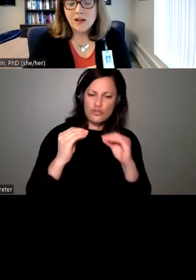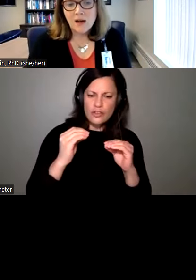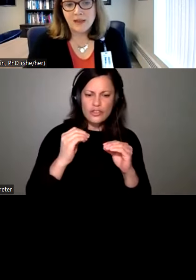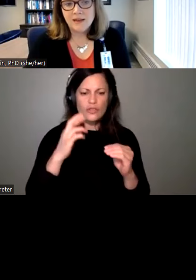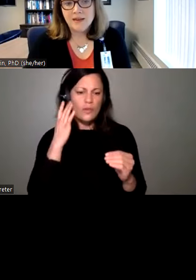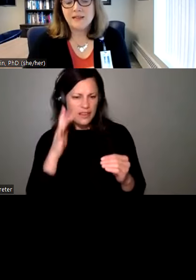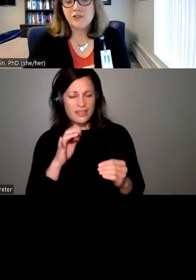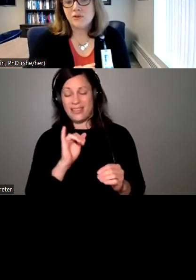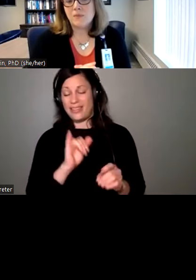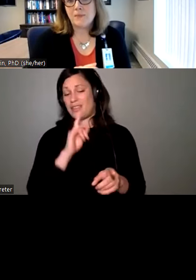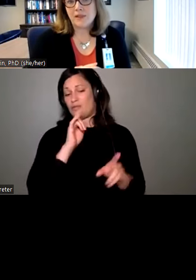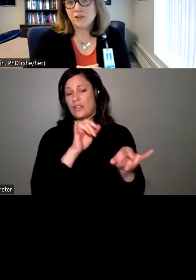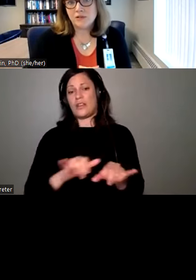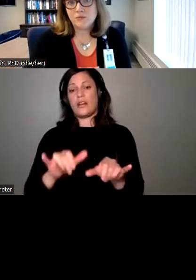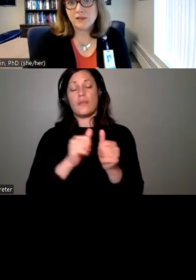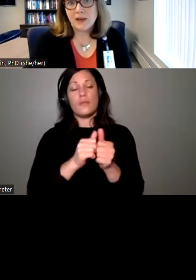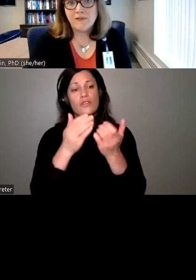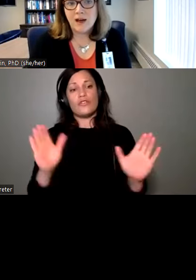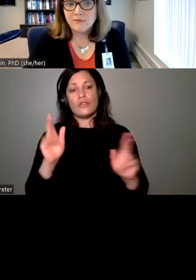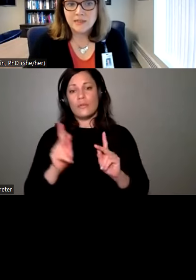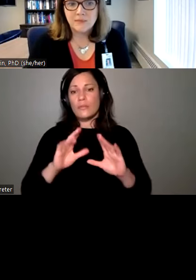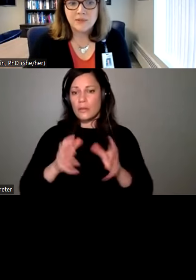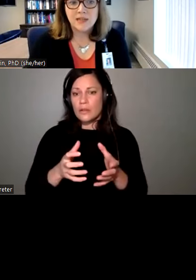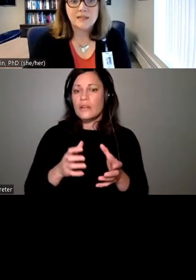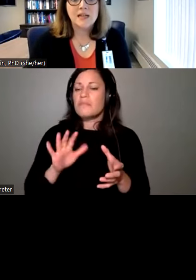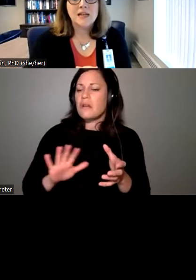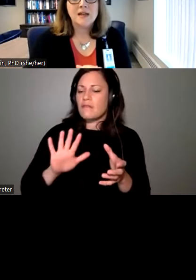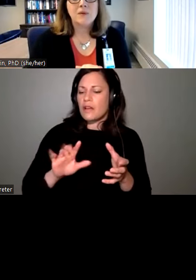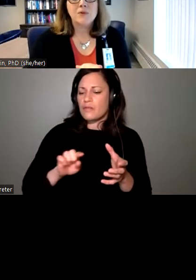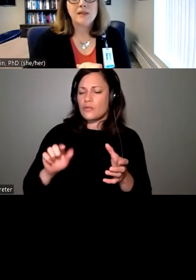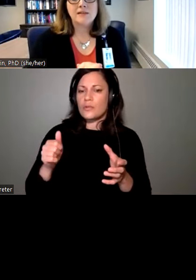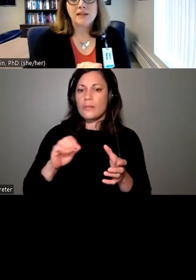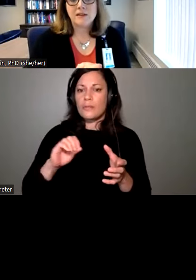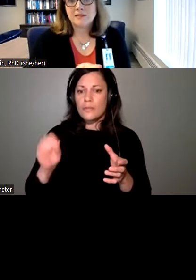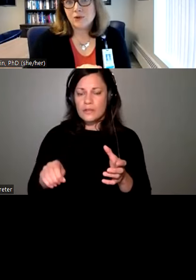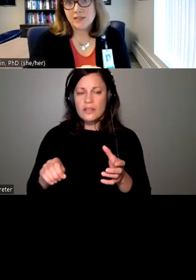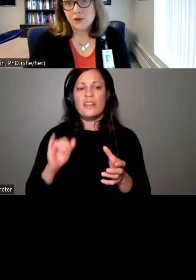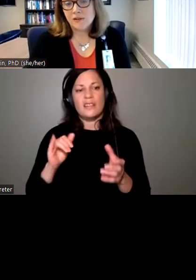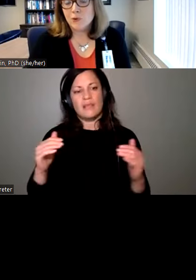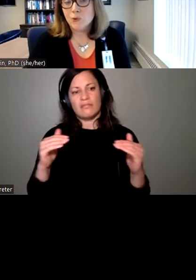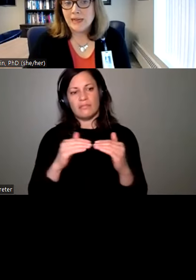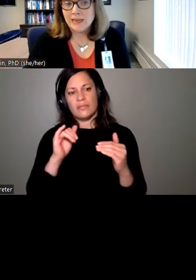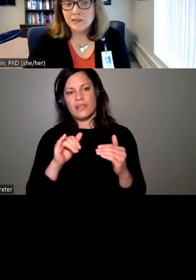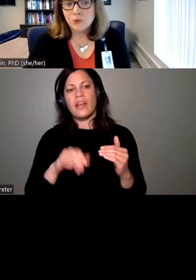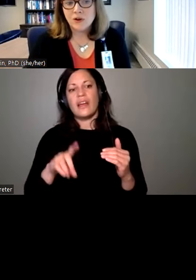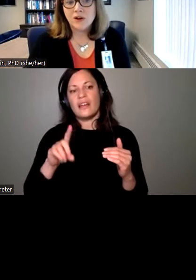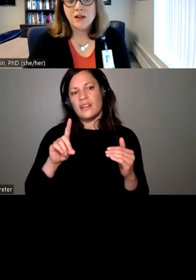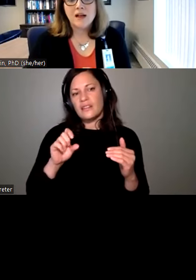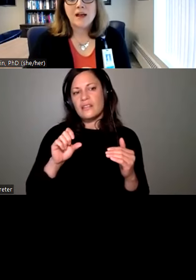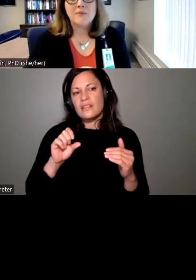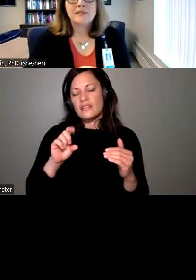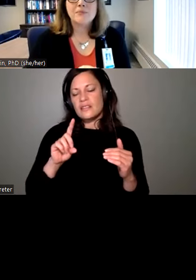very common in the general population, with about 5 to 10% who meet diagnostic criteria for a reading